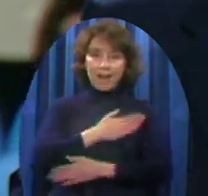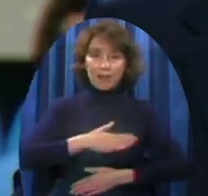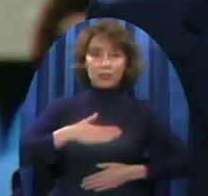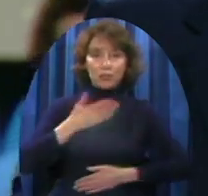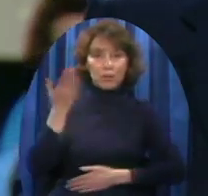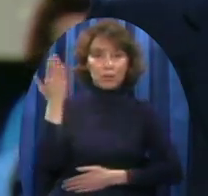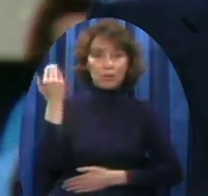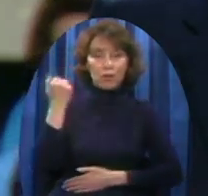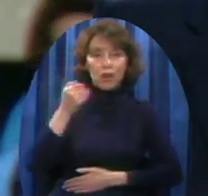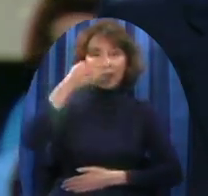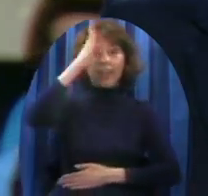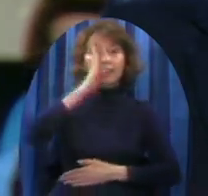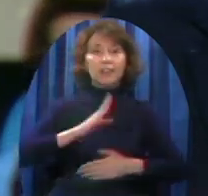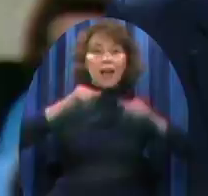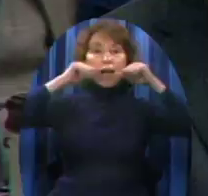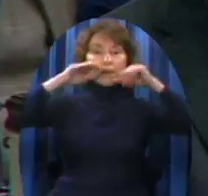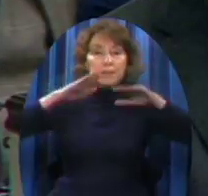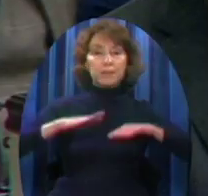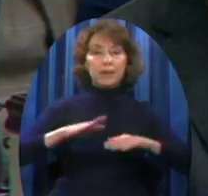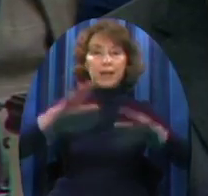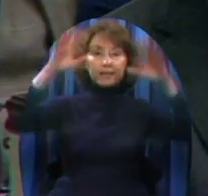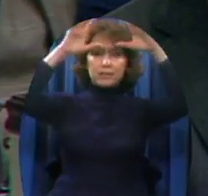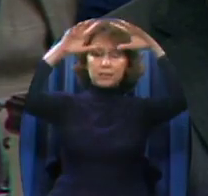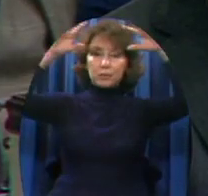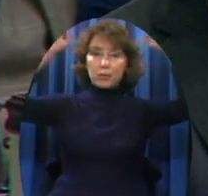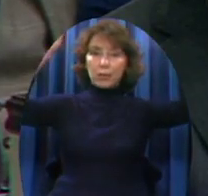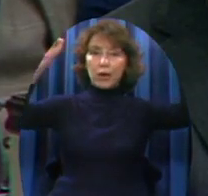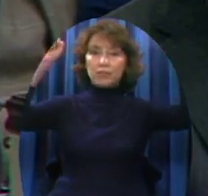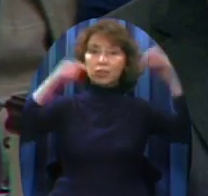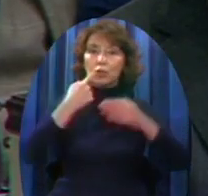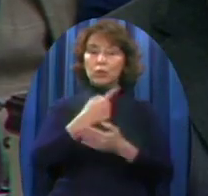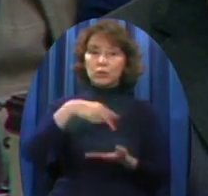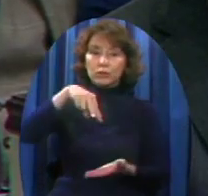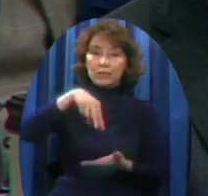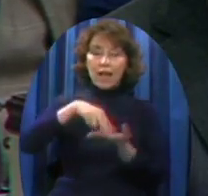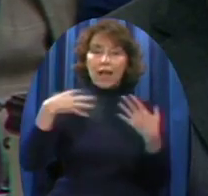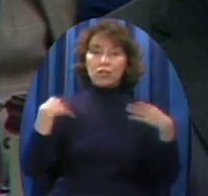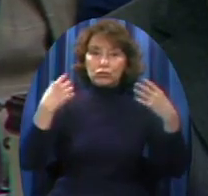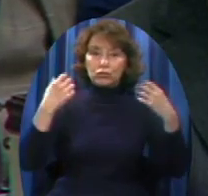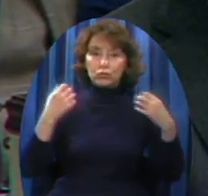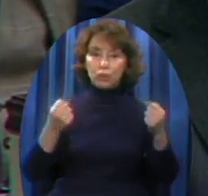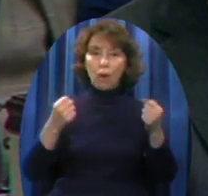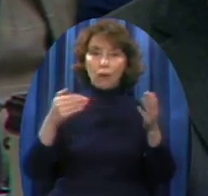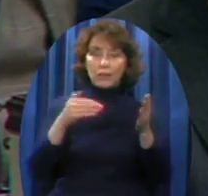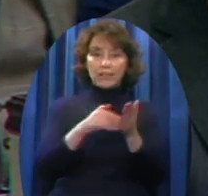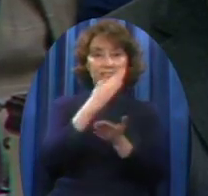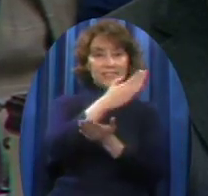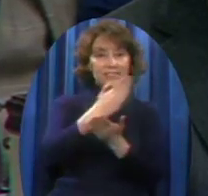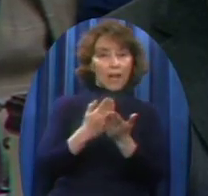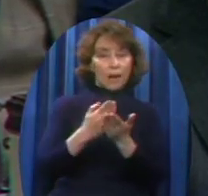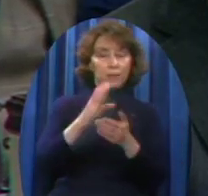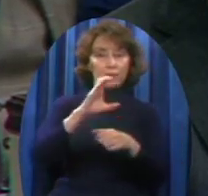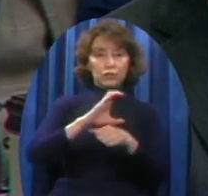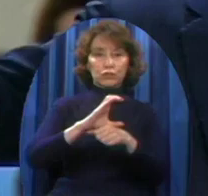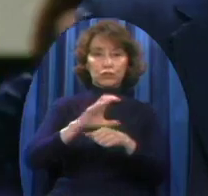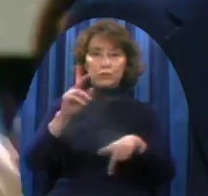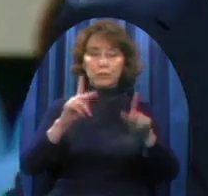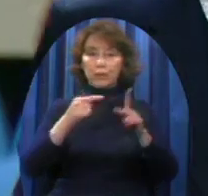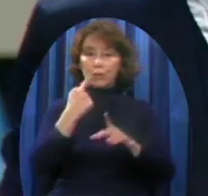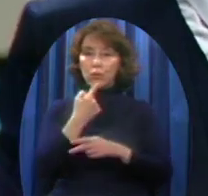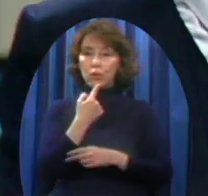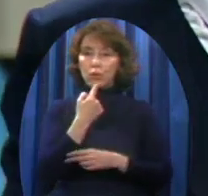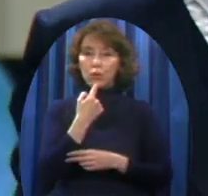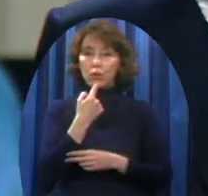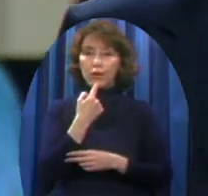having the backbone to stand up against some of those churchmen who make you seem to be a warmonger when you're not for throwing in the towel and say, hey,